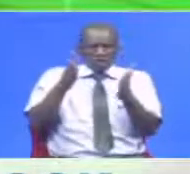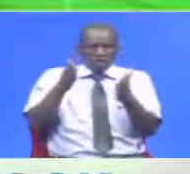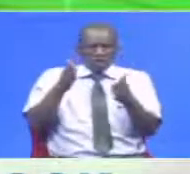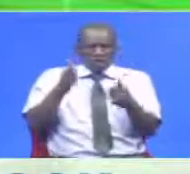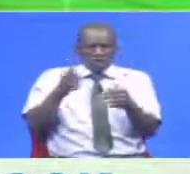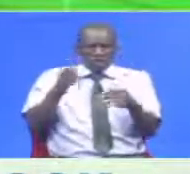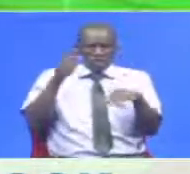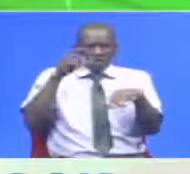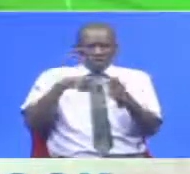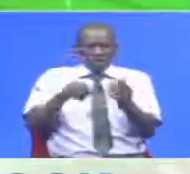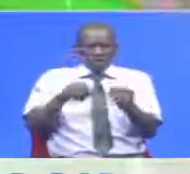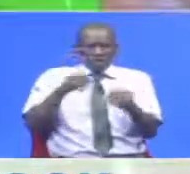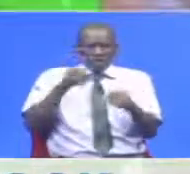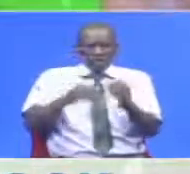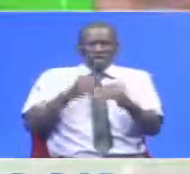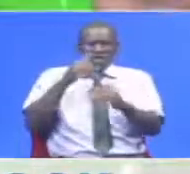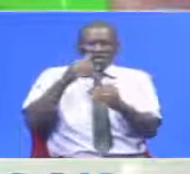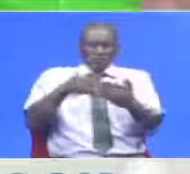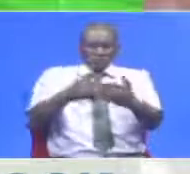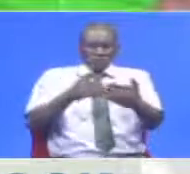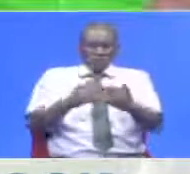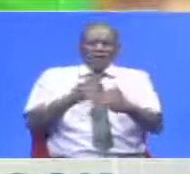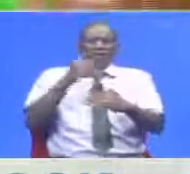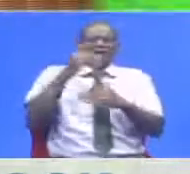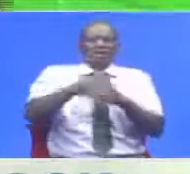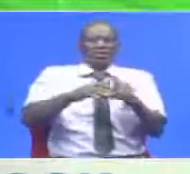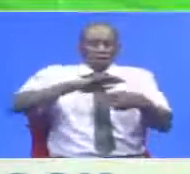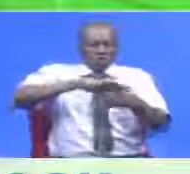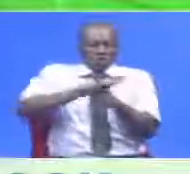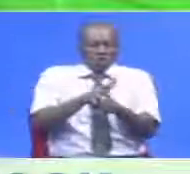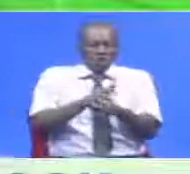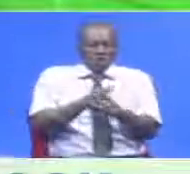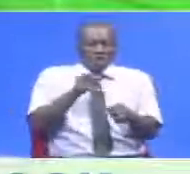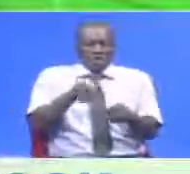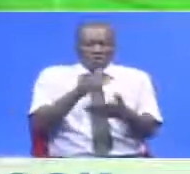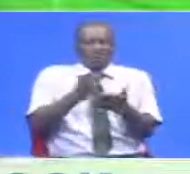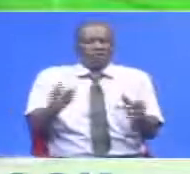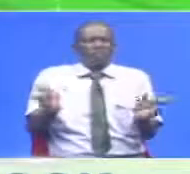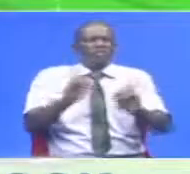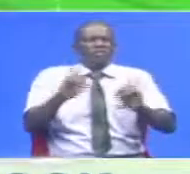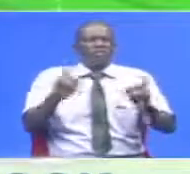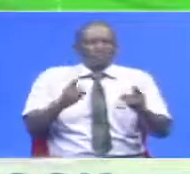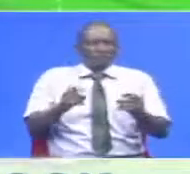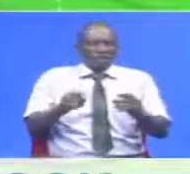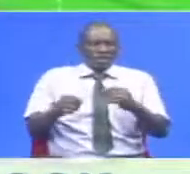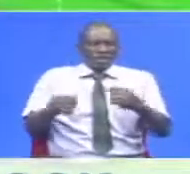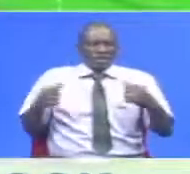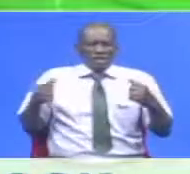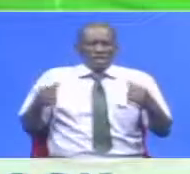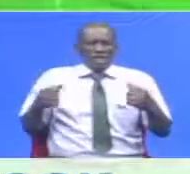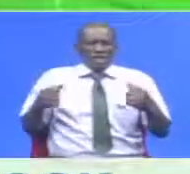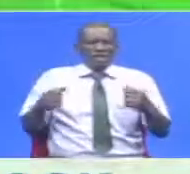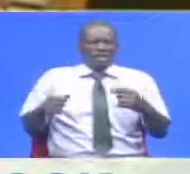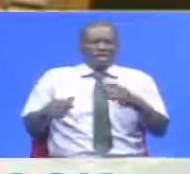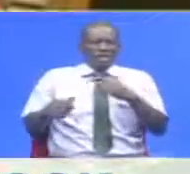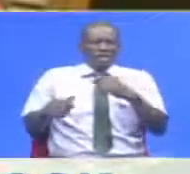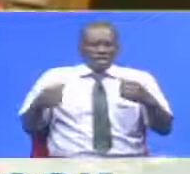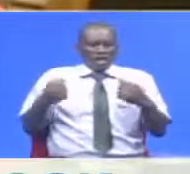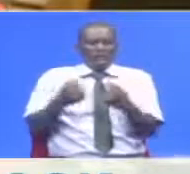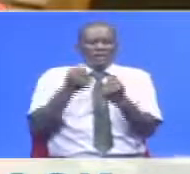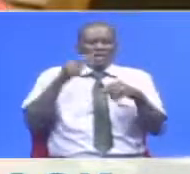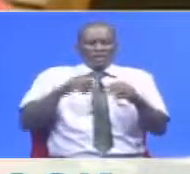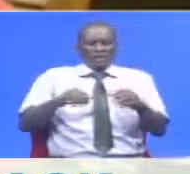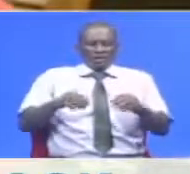of and in the post-COVID era. And this is something that had never happened in our living memory as a country. There